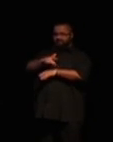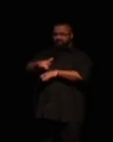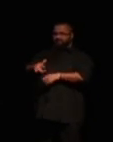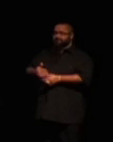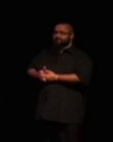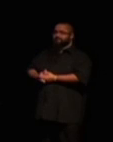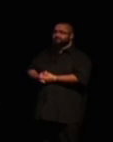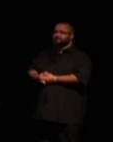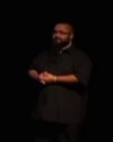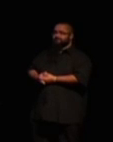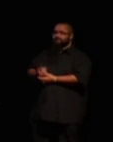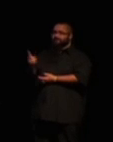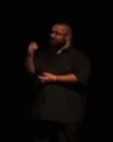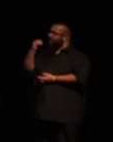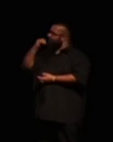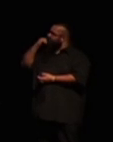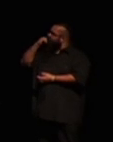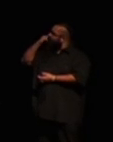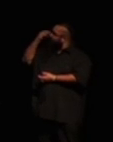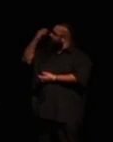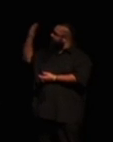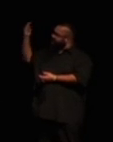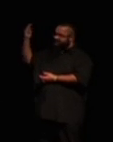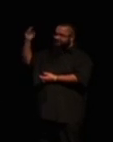And they are always home and away.